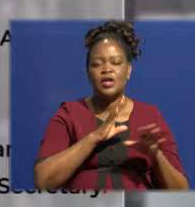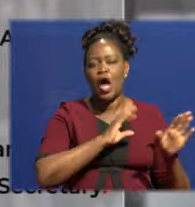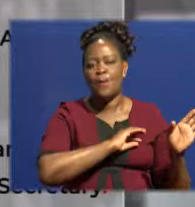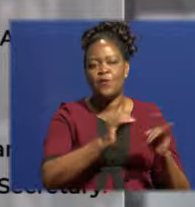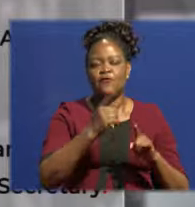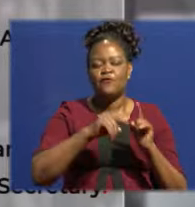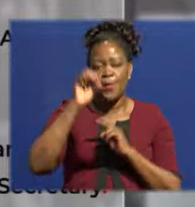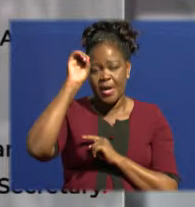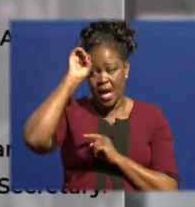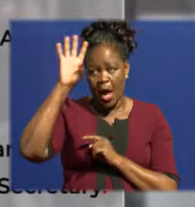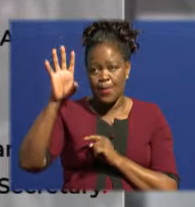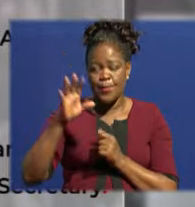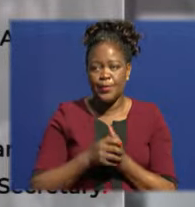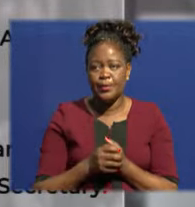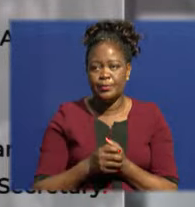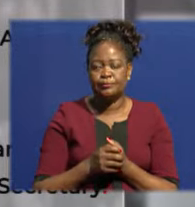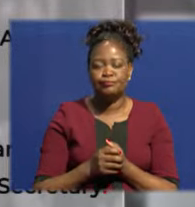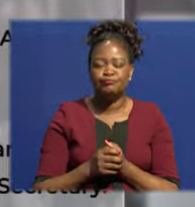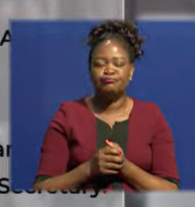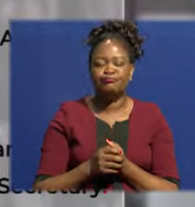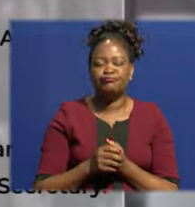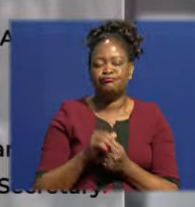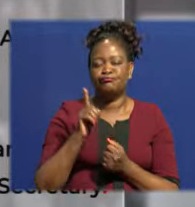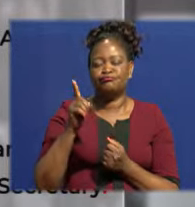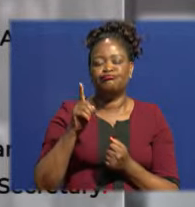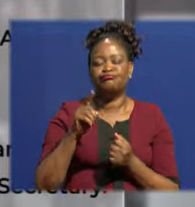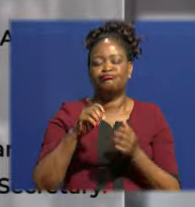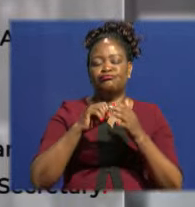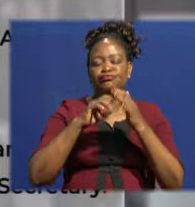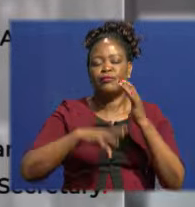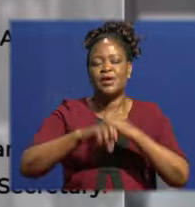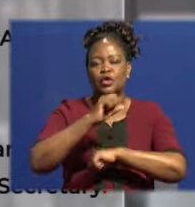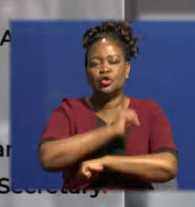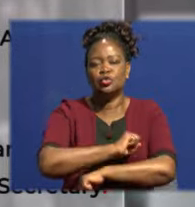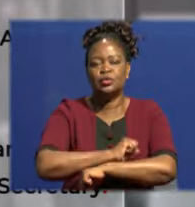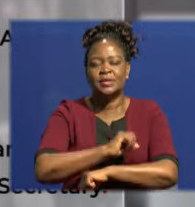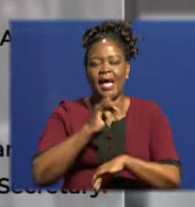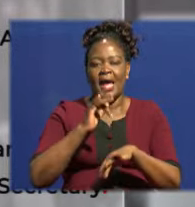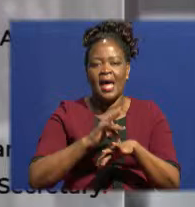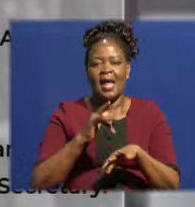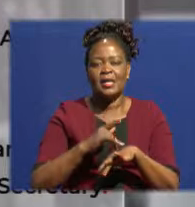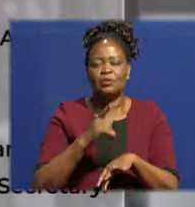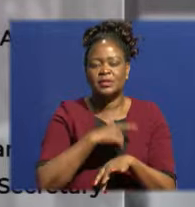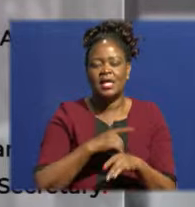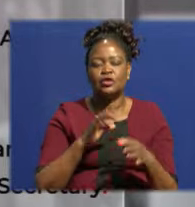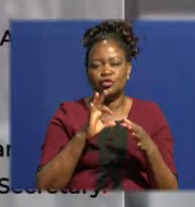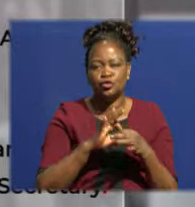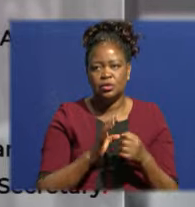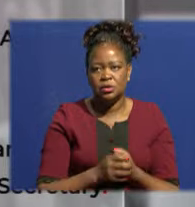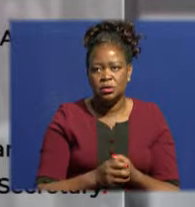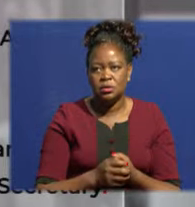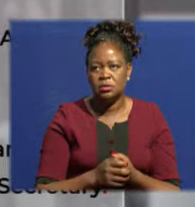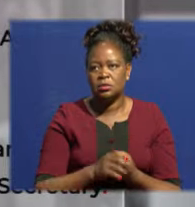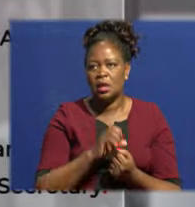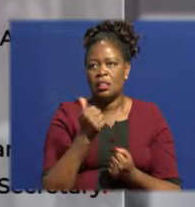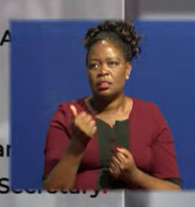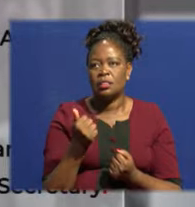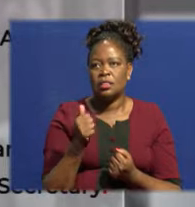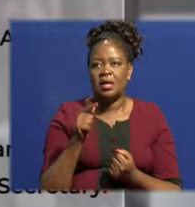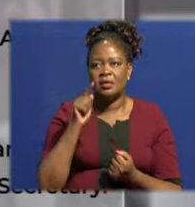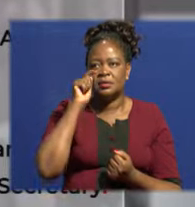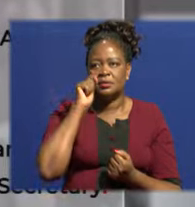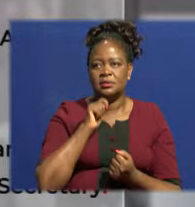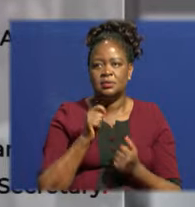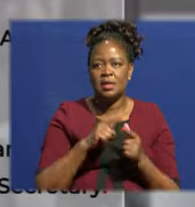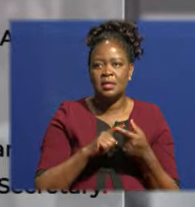from Kiambu, the young Karume dropped out of school early and was lucky to join Jean School Kabete,